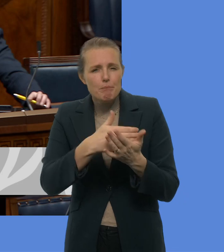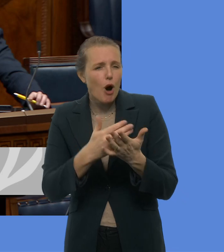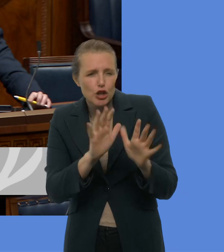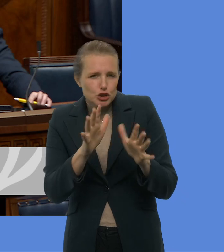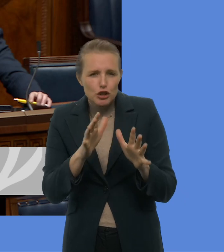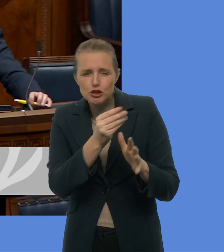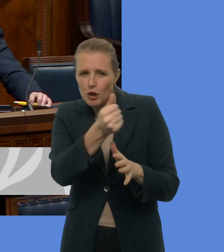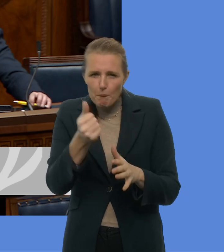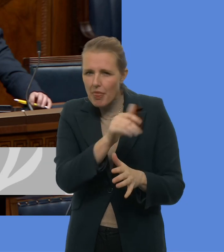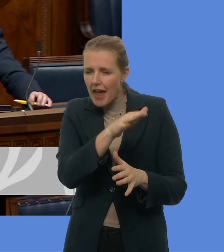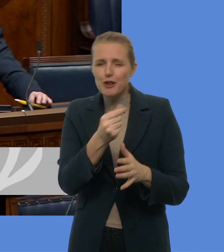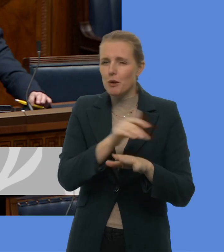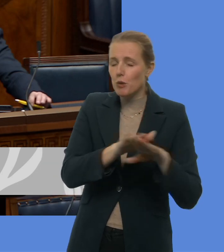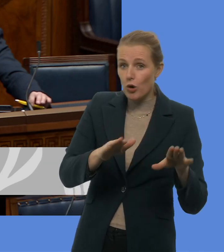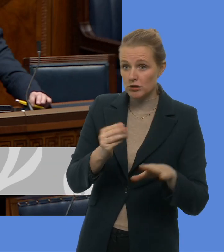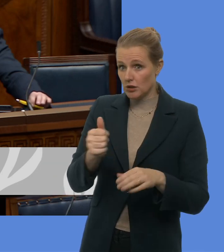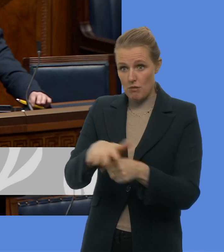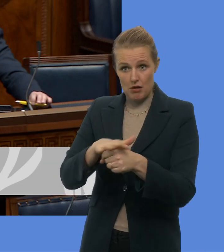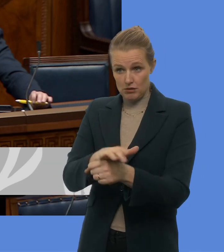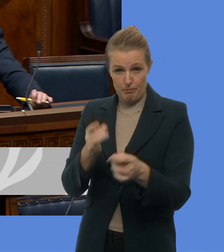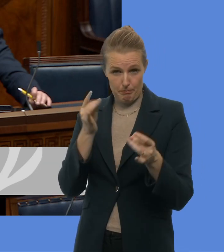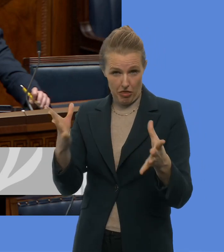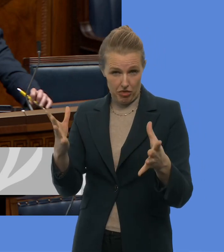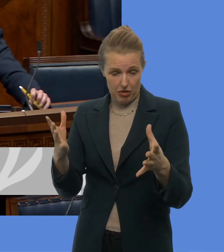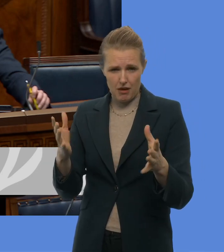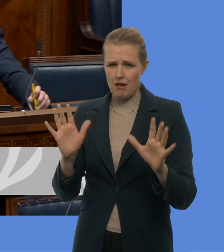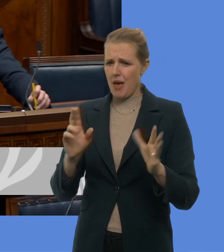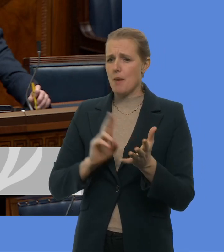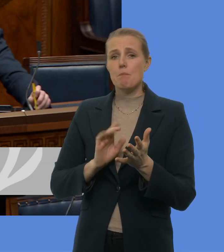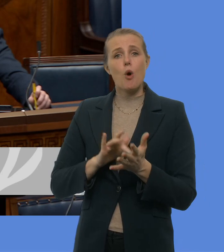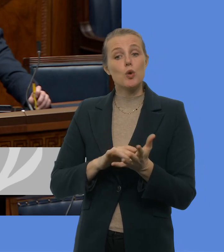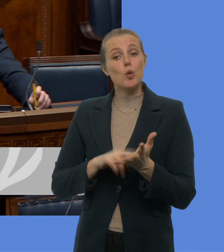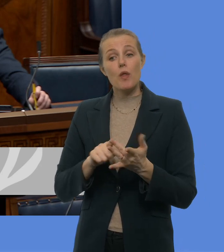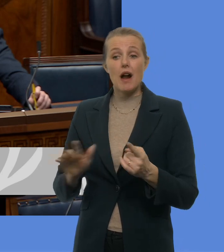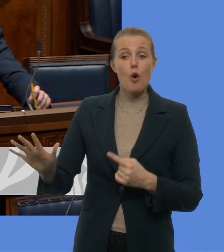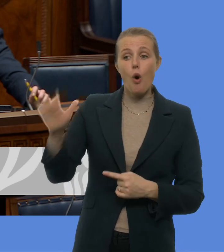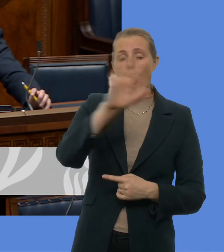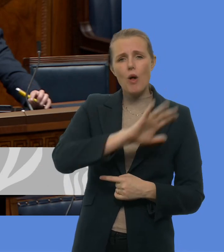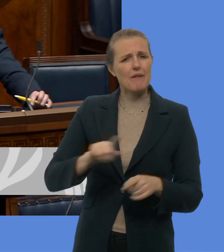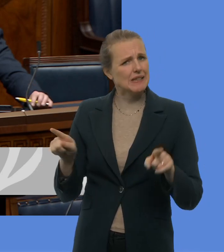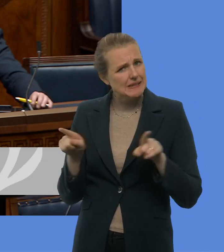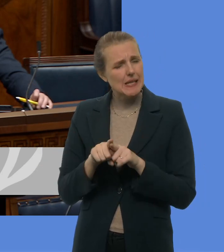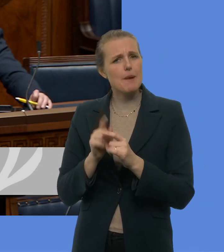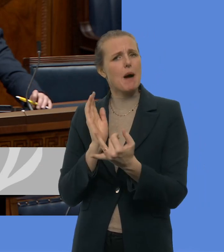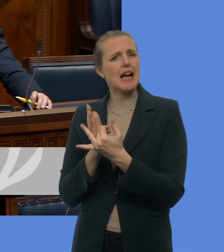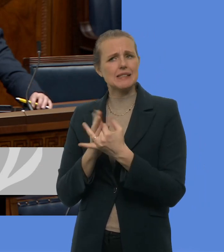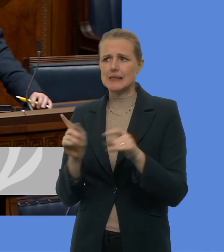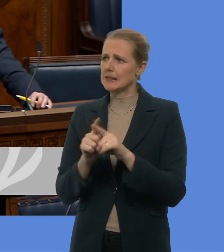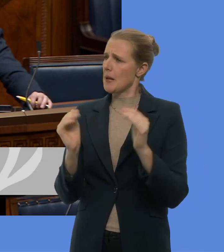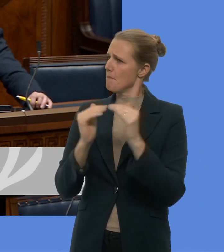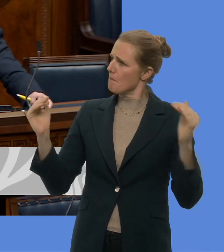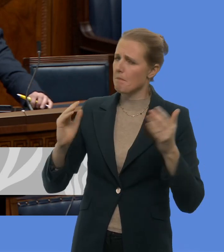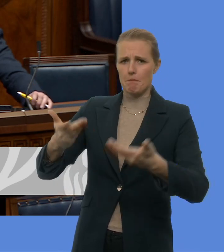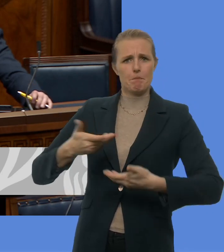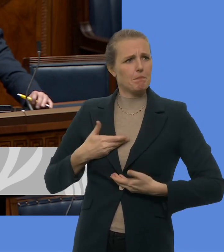all. And in terms of trying to deliver health equity, that is an issue, and it's one that can only be addressed